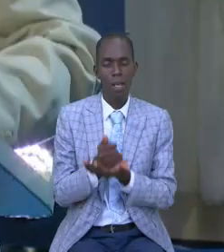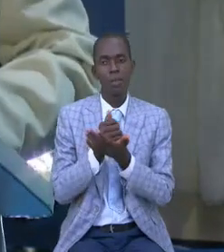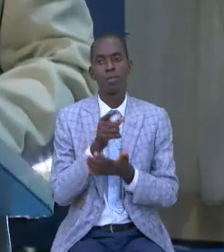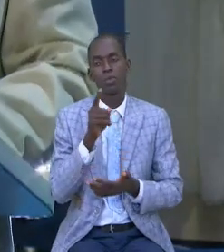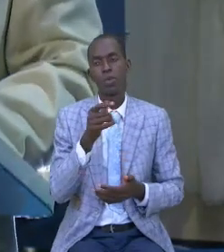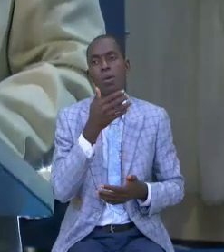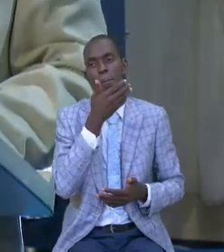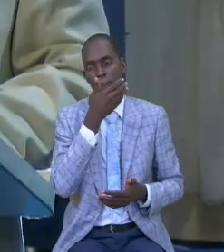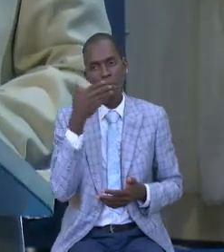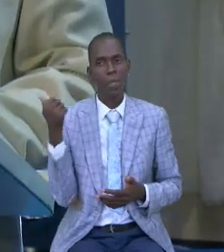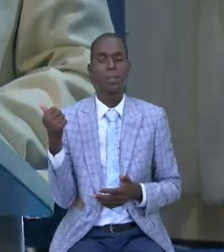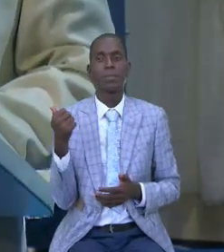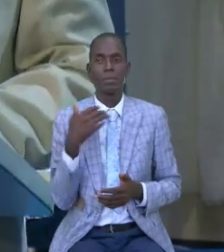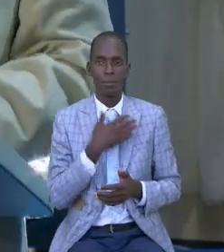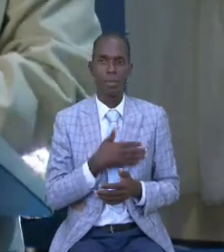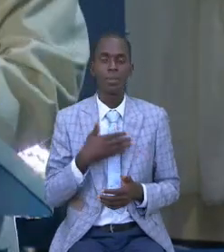see clearly.